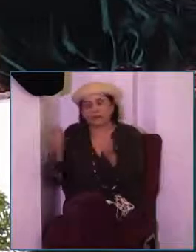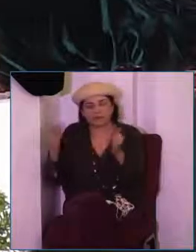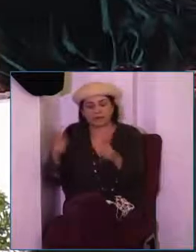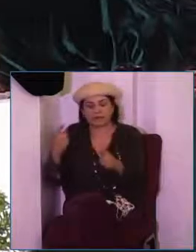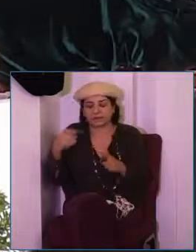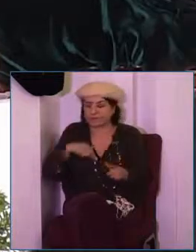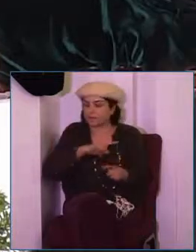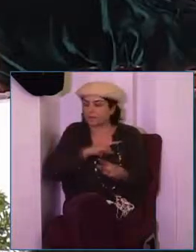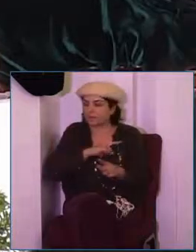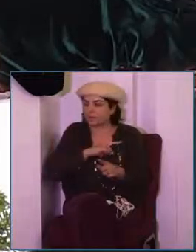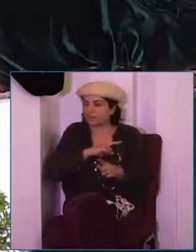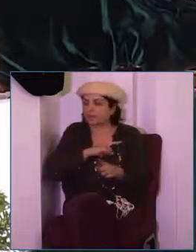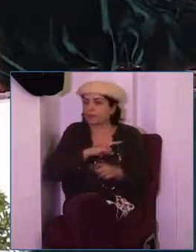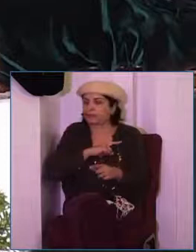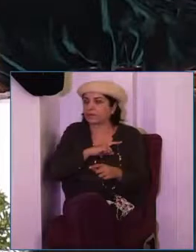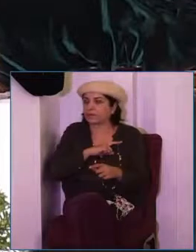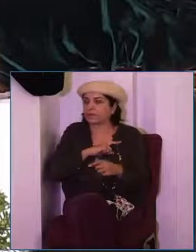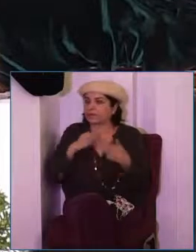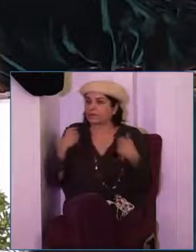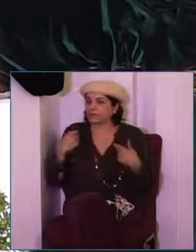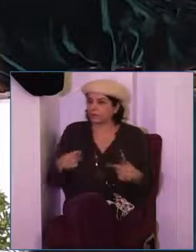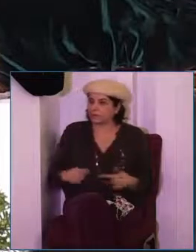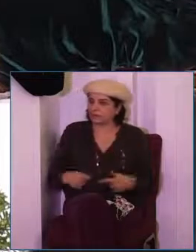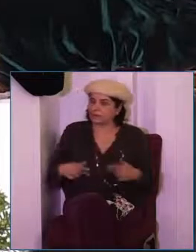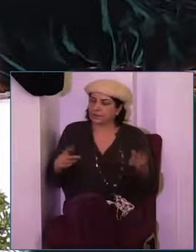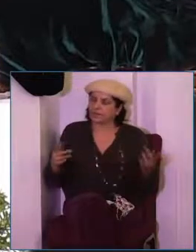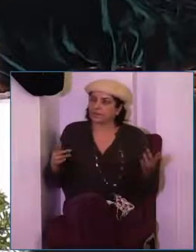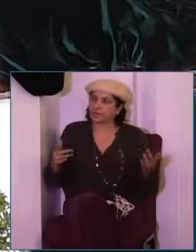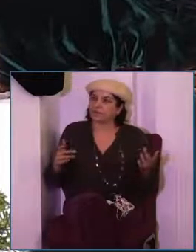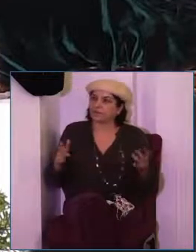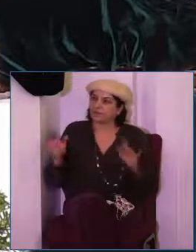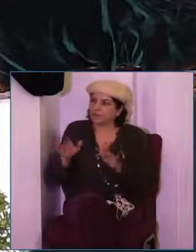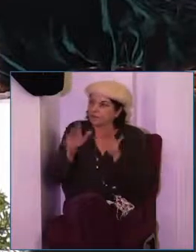physically present, just to take a deep breath.